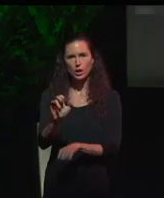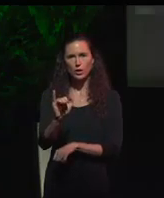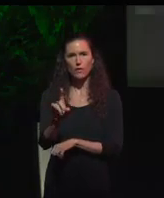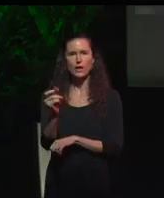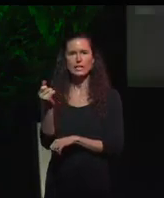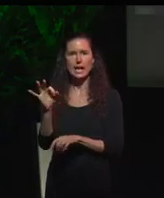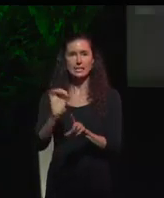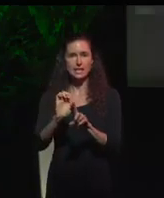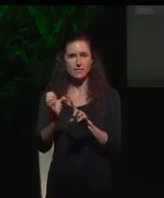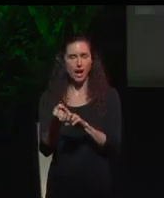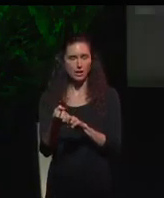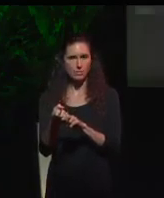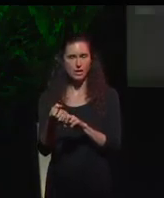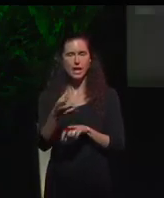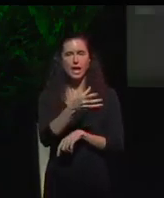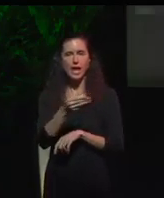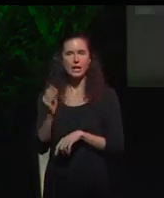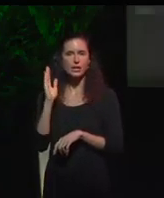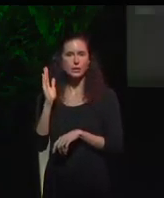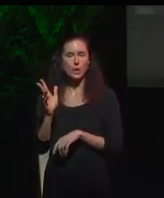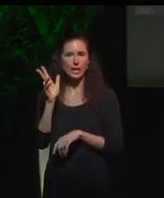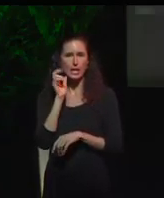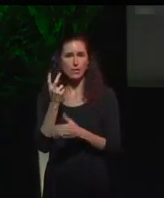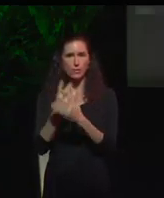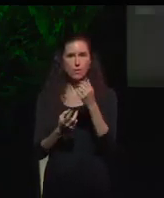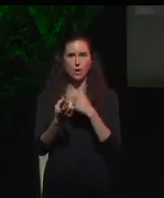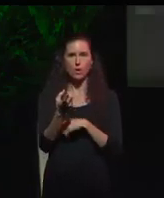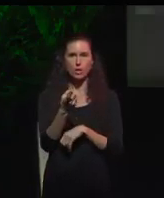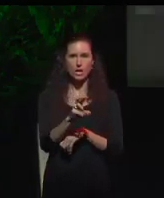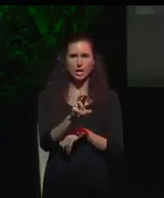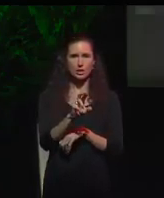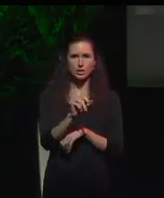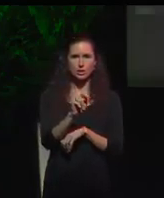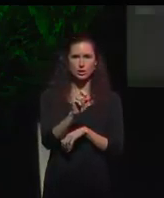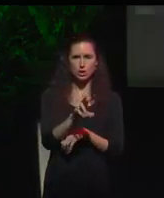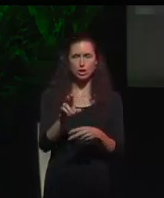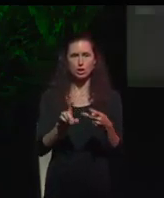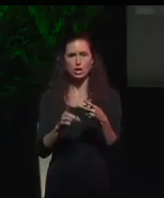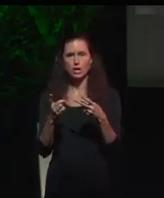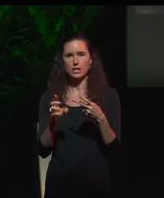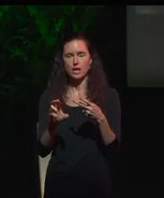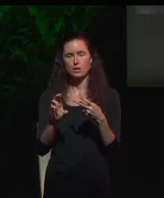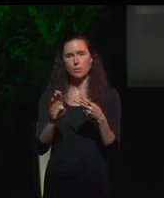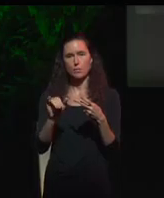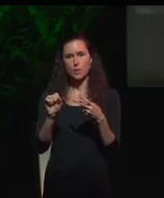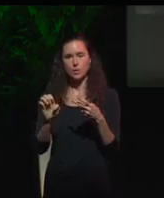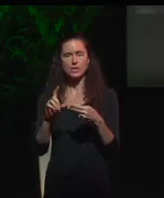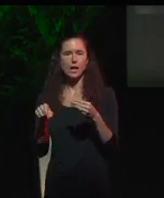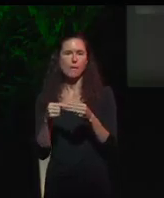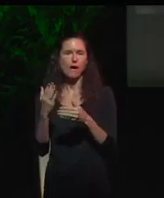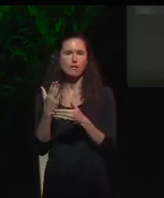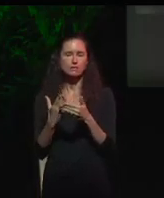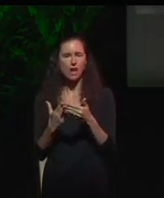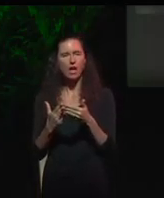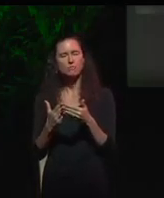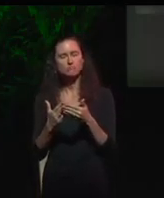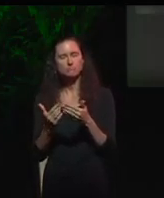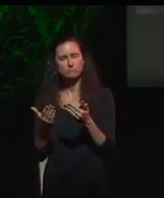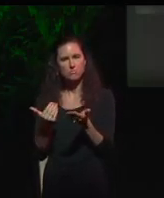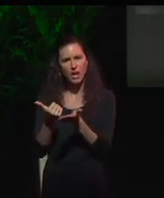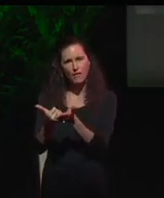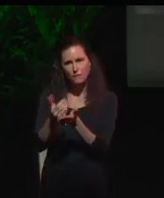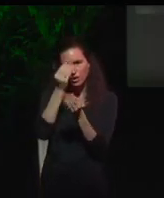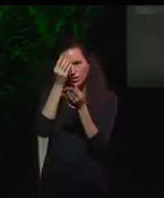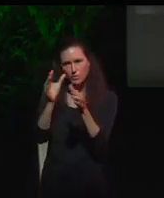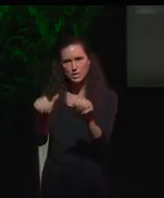environment. And to that end, you'll hear from both Dr. Rich Turner and Dr. Mark Bosey about some practical information that I hope will help